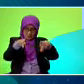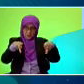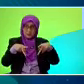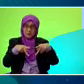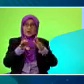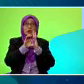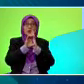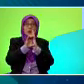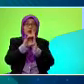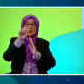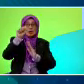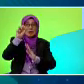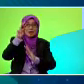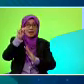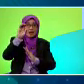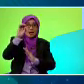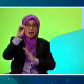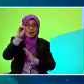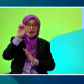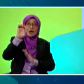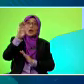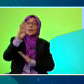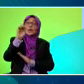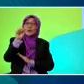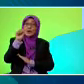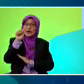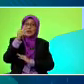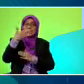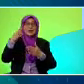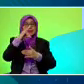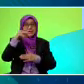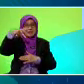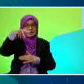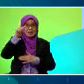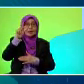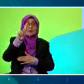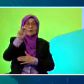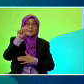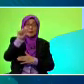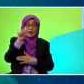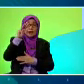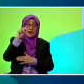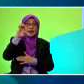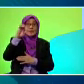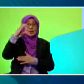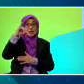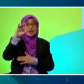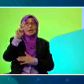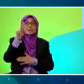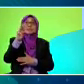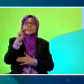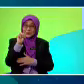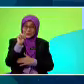and amoeba. Okay. So Mia has stated that the next types of microorganisms are the protozoa and